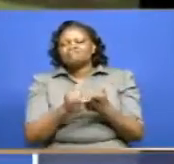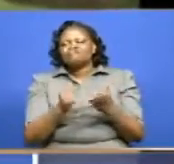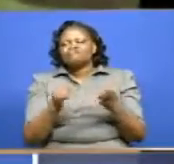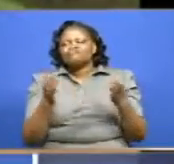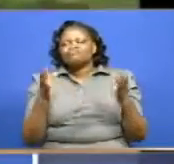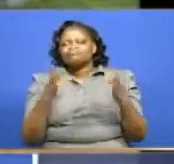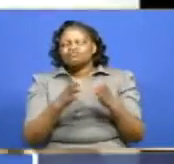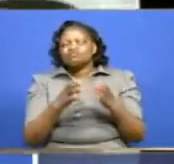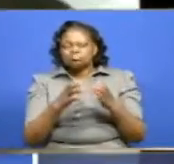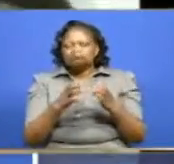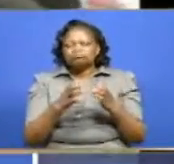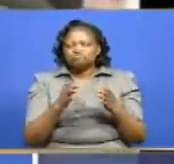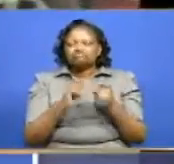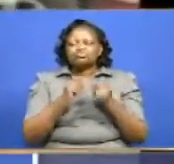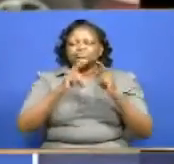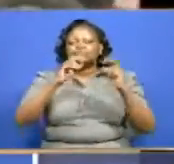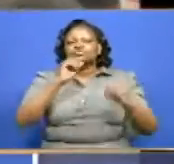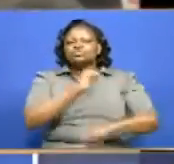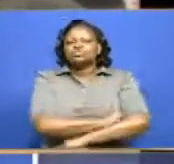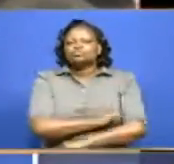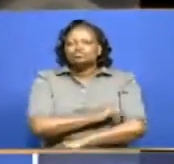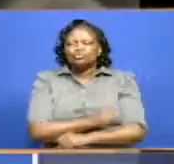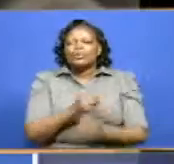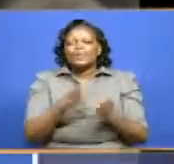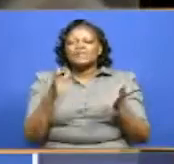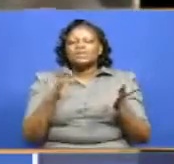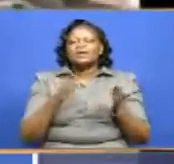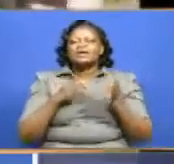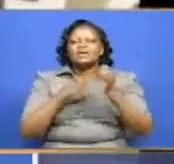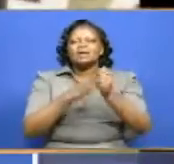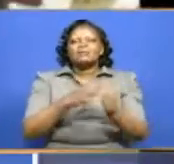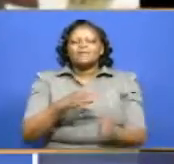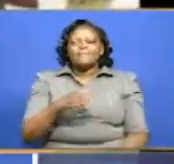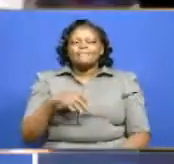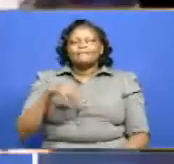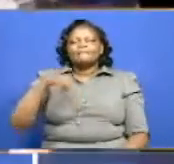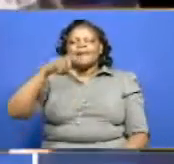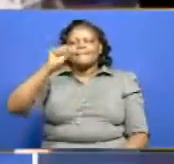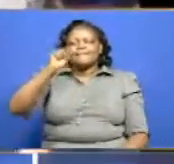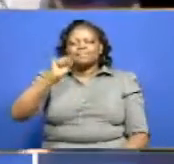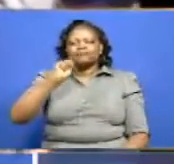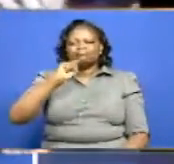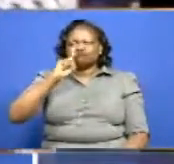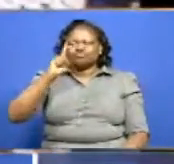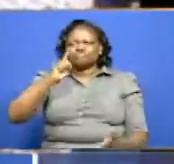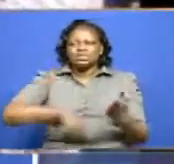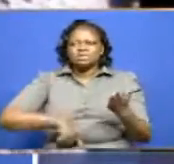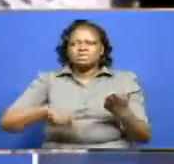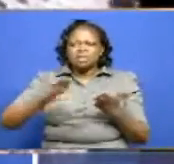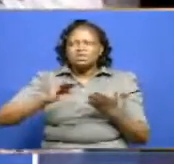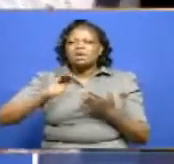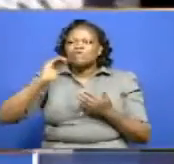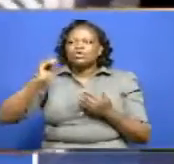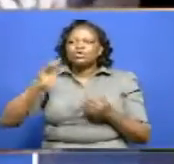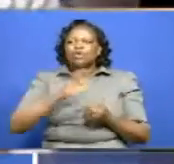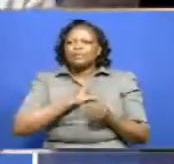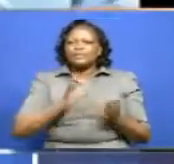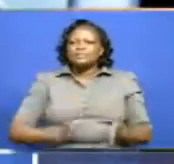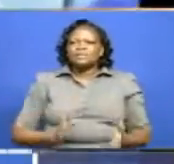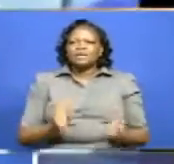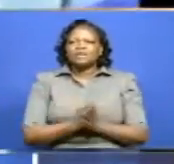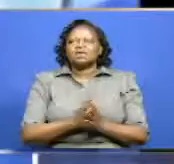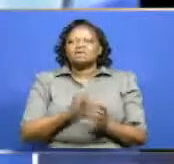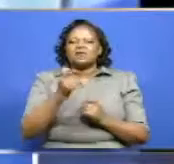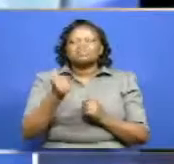of schools reopening, led by the Ministry of Health Permanent Secretary Susan Muchache, directed Area County Commissioner and